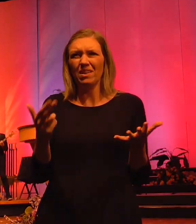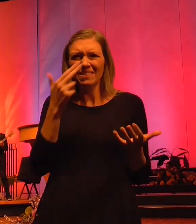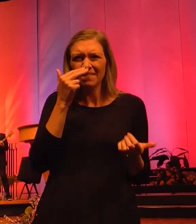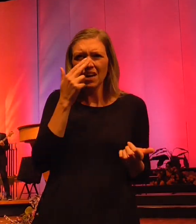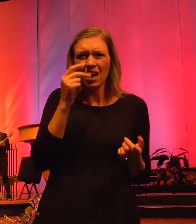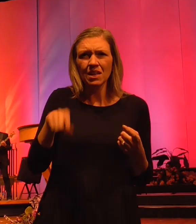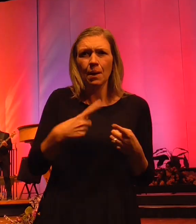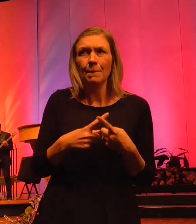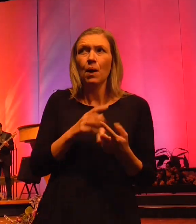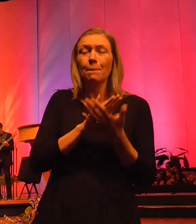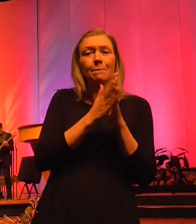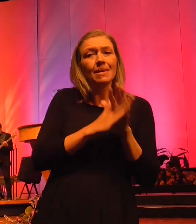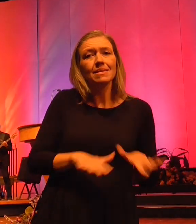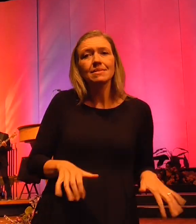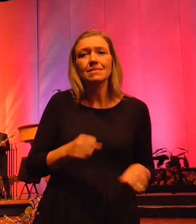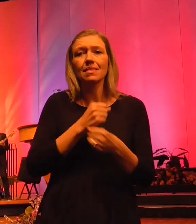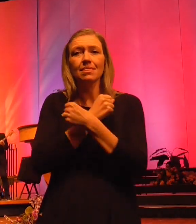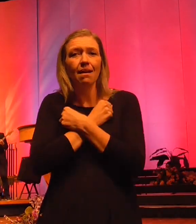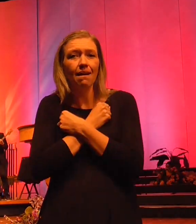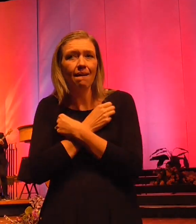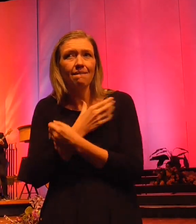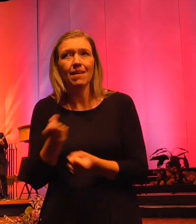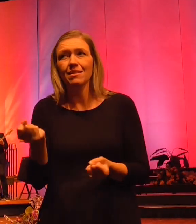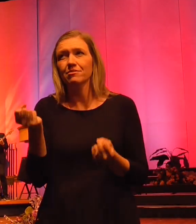so funny about peace, love, and